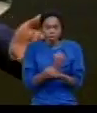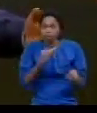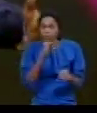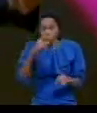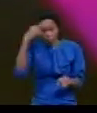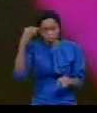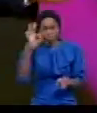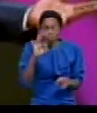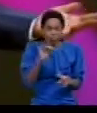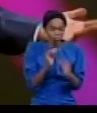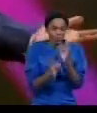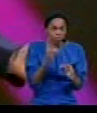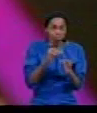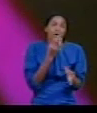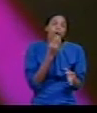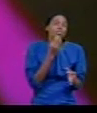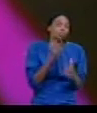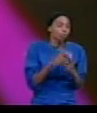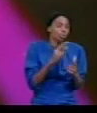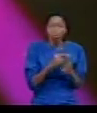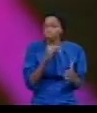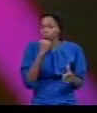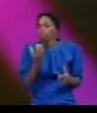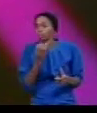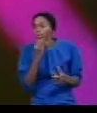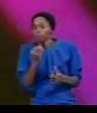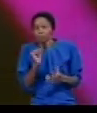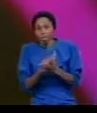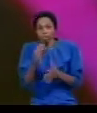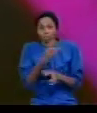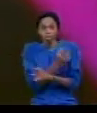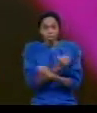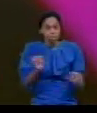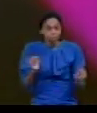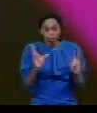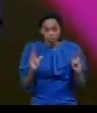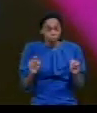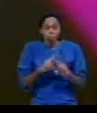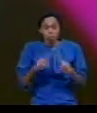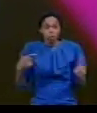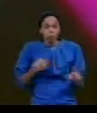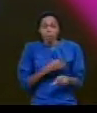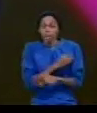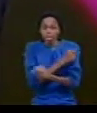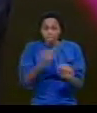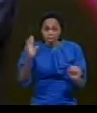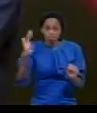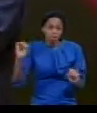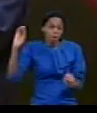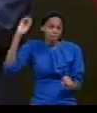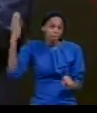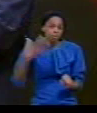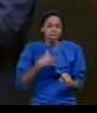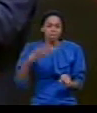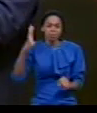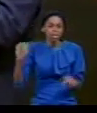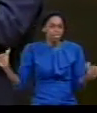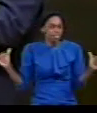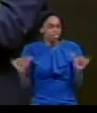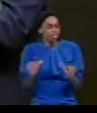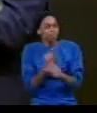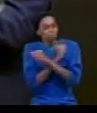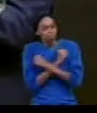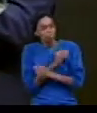not because you are a Gentile that is not saved. By the same grace, by the same love of God, and by the